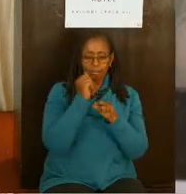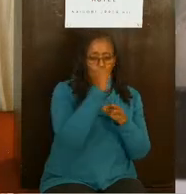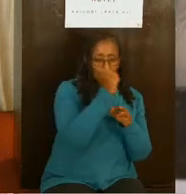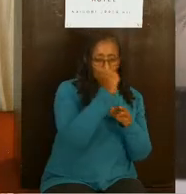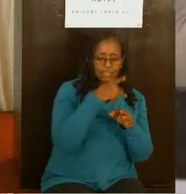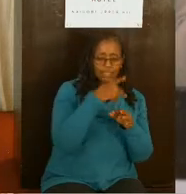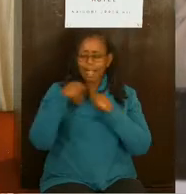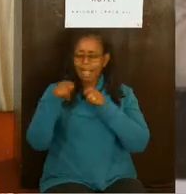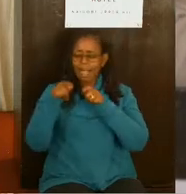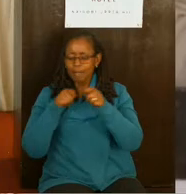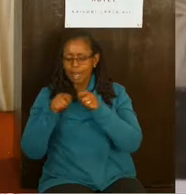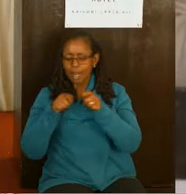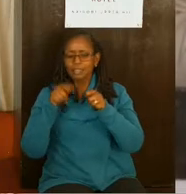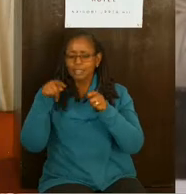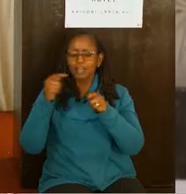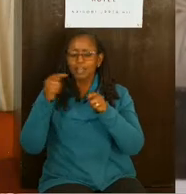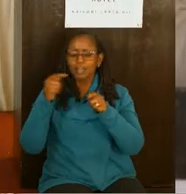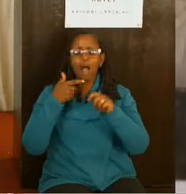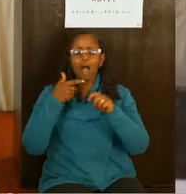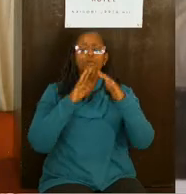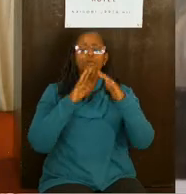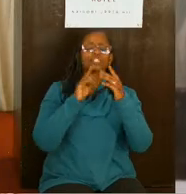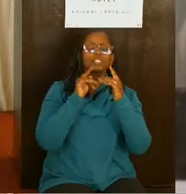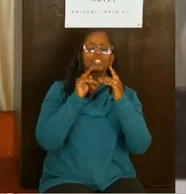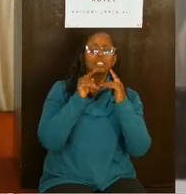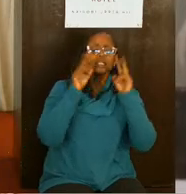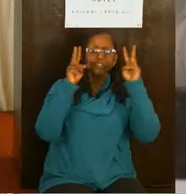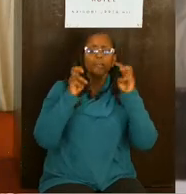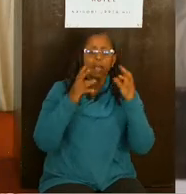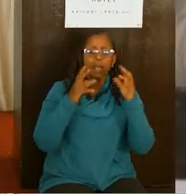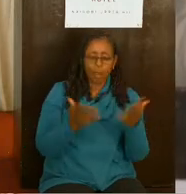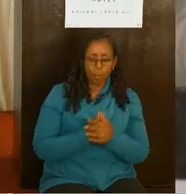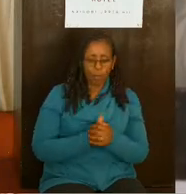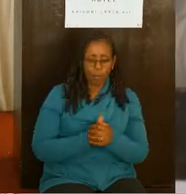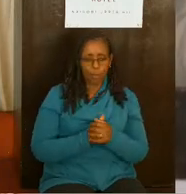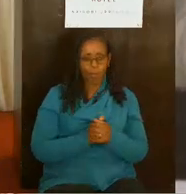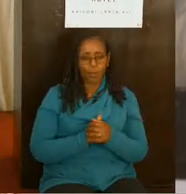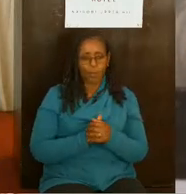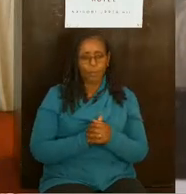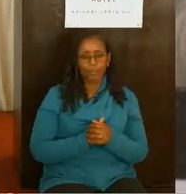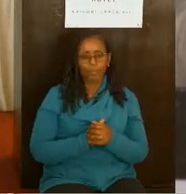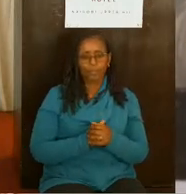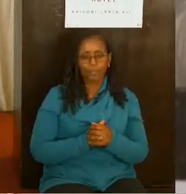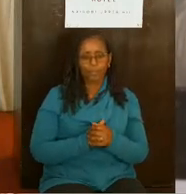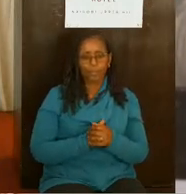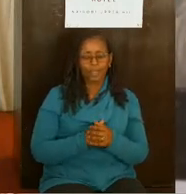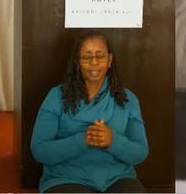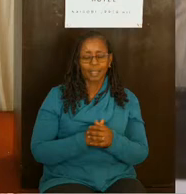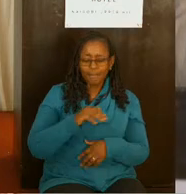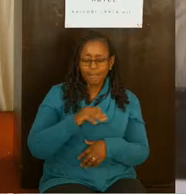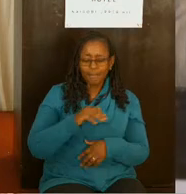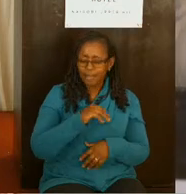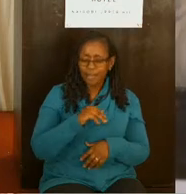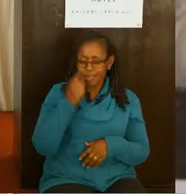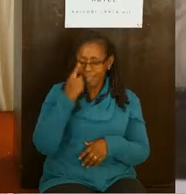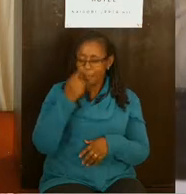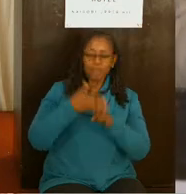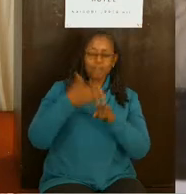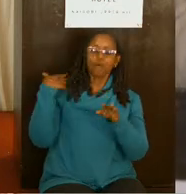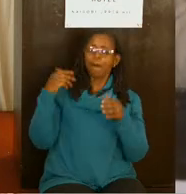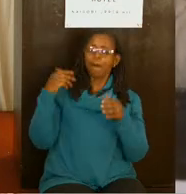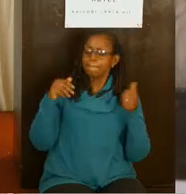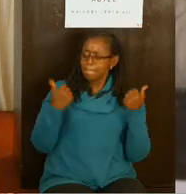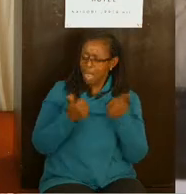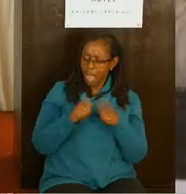he manages to be what he wanted and to me I don't think I've ever had someone who put